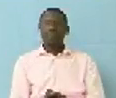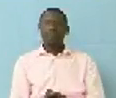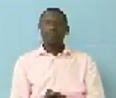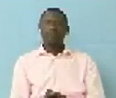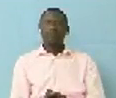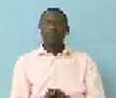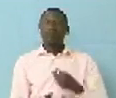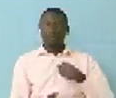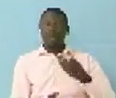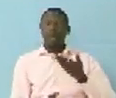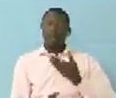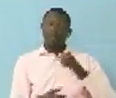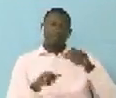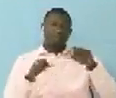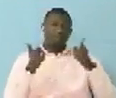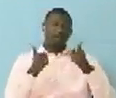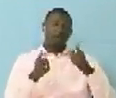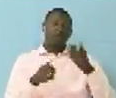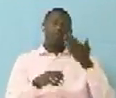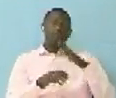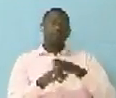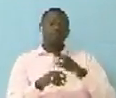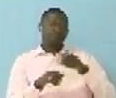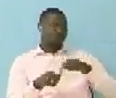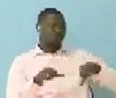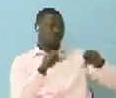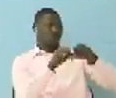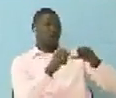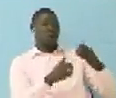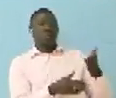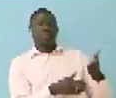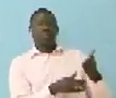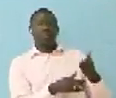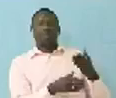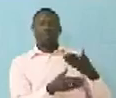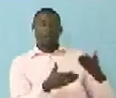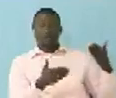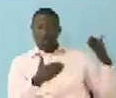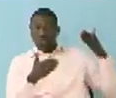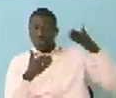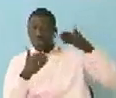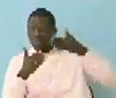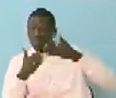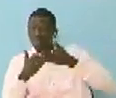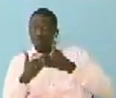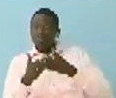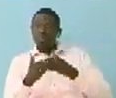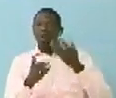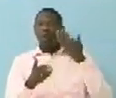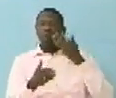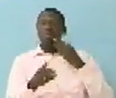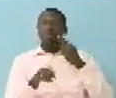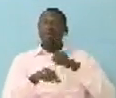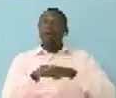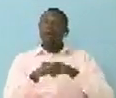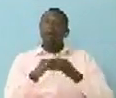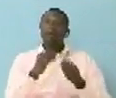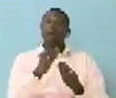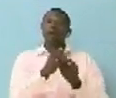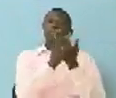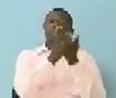And I have to start from somewhere else and then come up to when he appeared before the panel